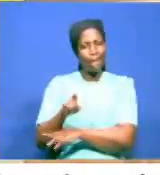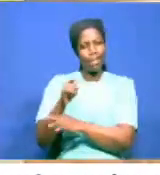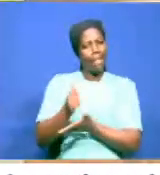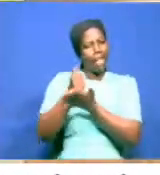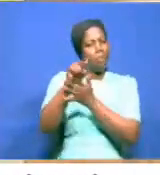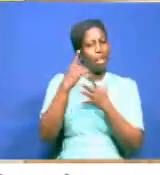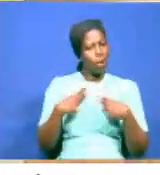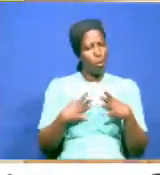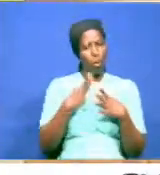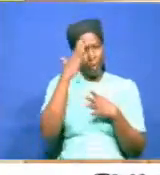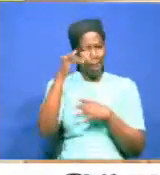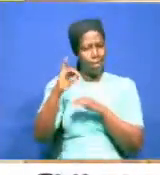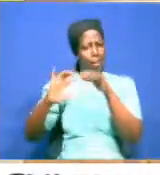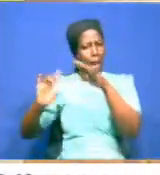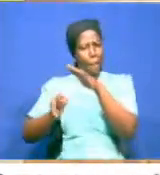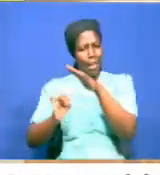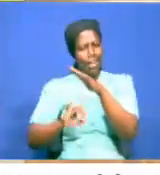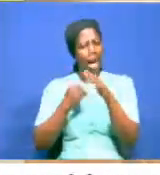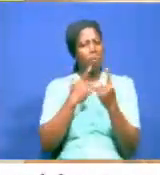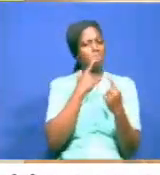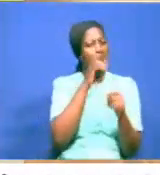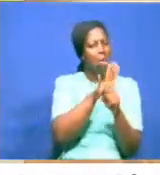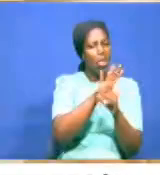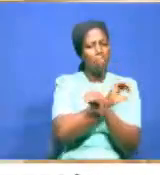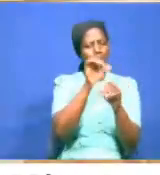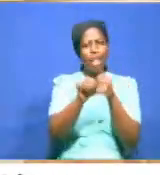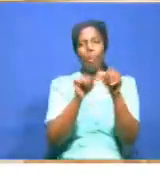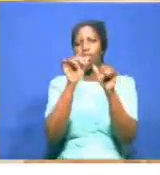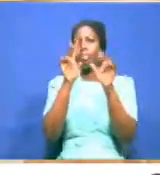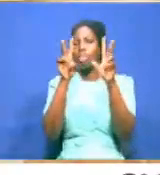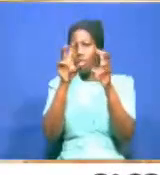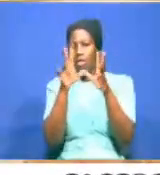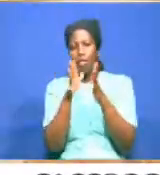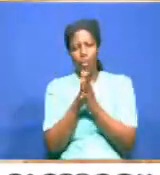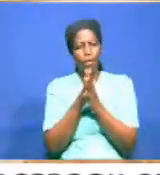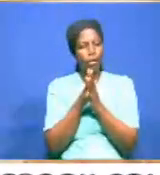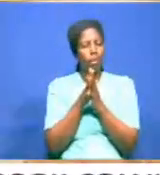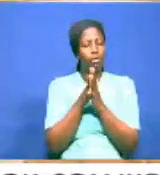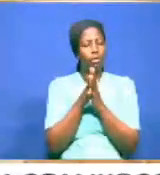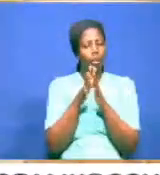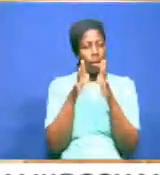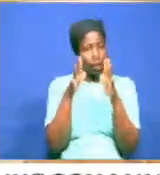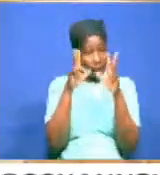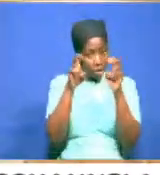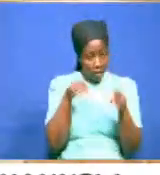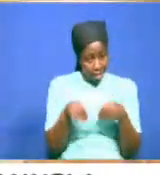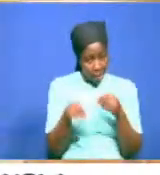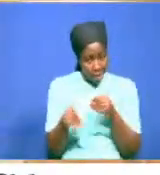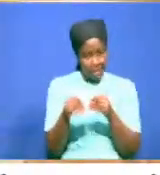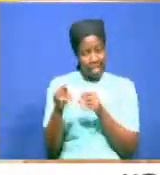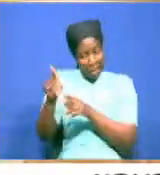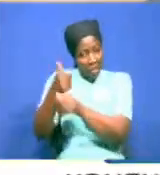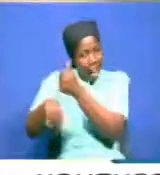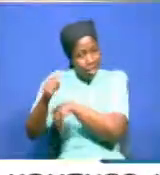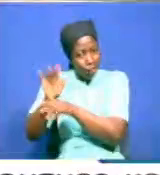because the ministry has not said much mm-hmm. about issues of disability and what they're doing. So there's need for the ministry to come out and